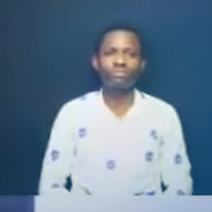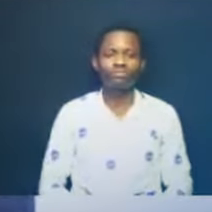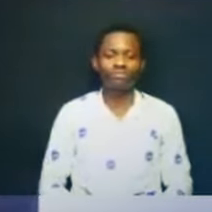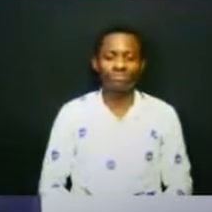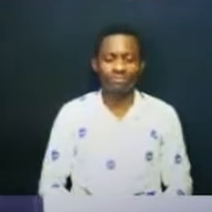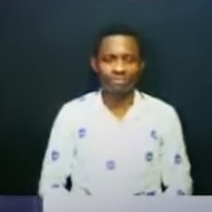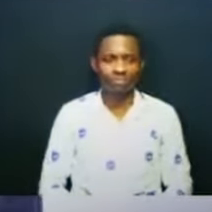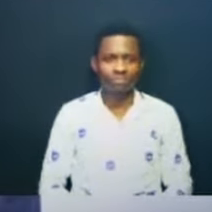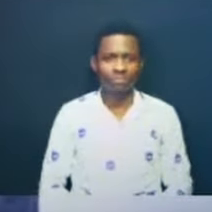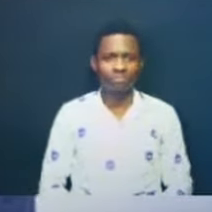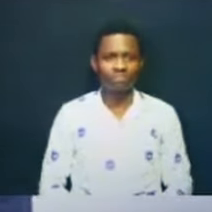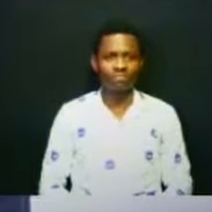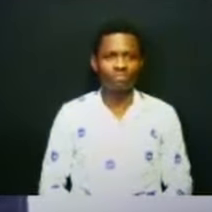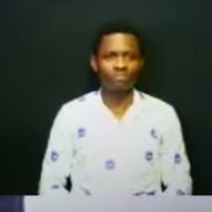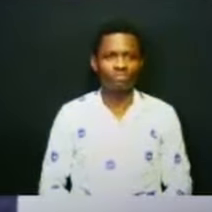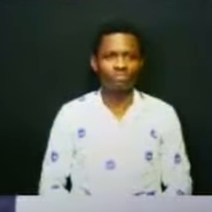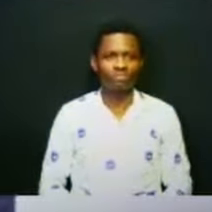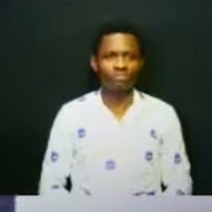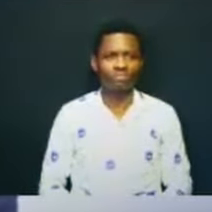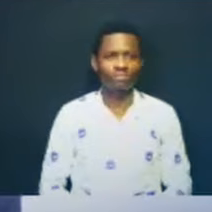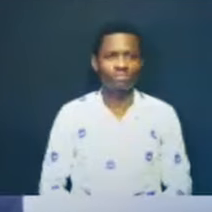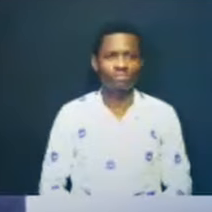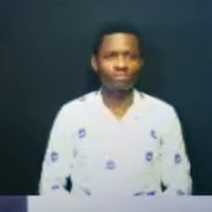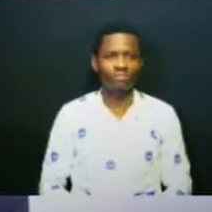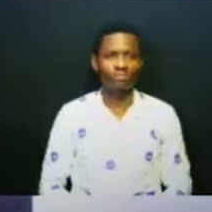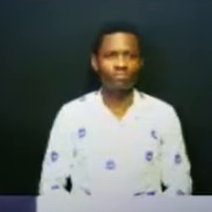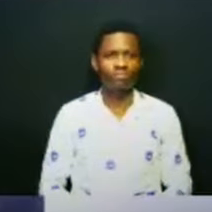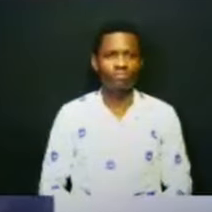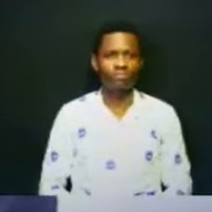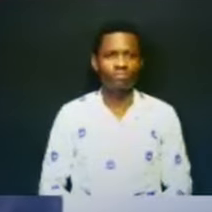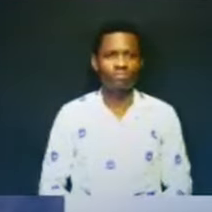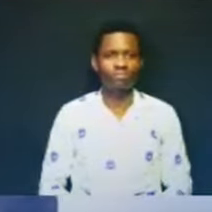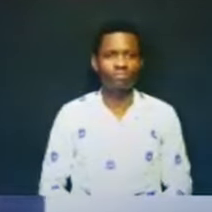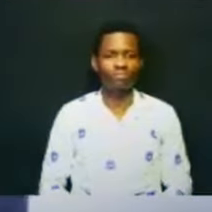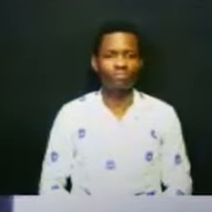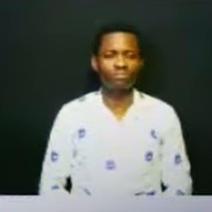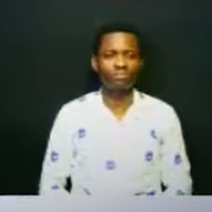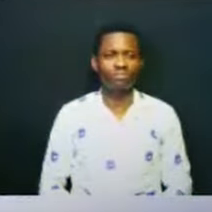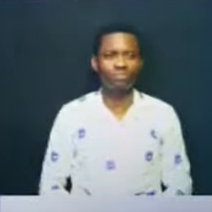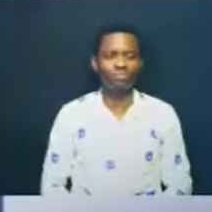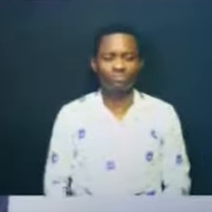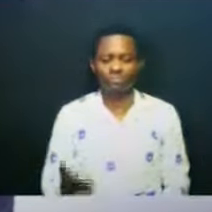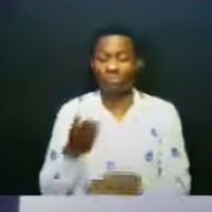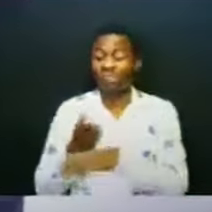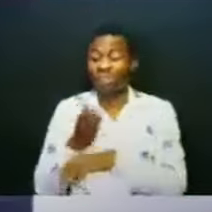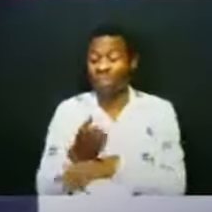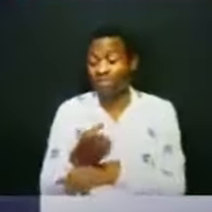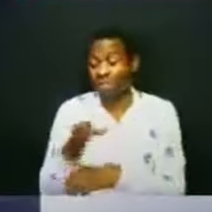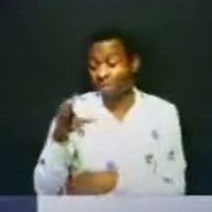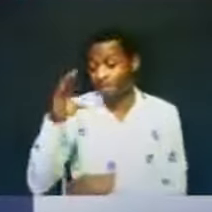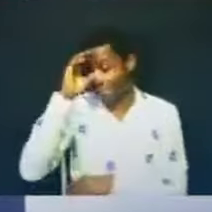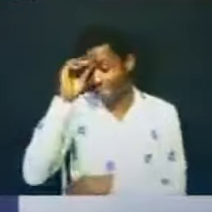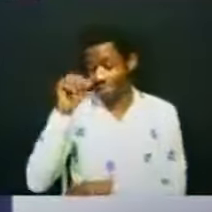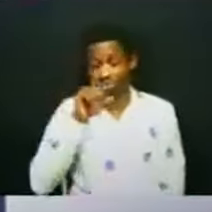waka achre wasrafo ono se won san enfri won nuanom echi." Now, after the death of Saul,